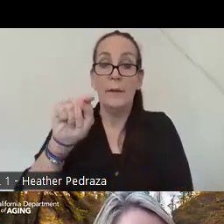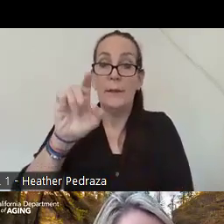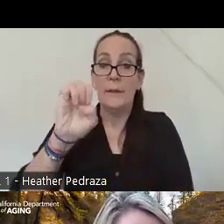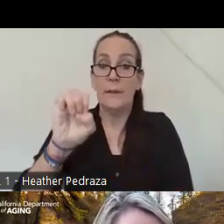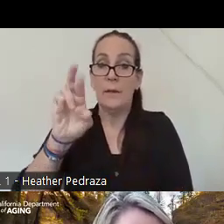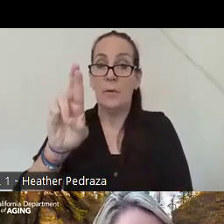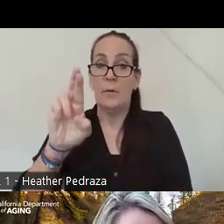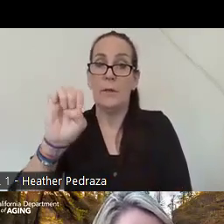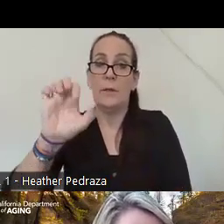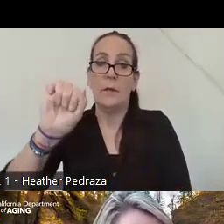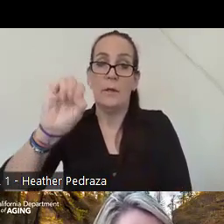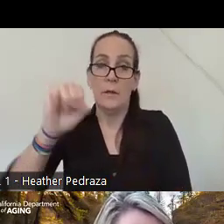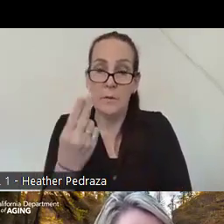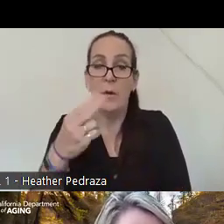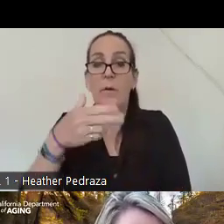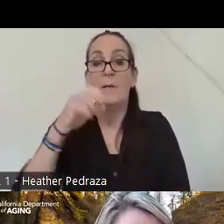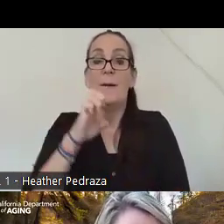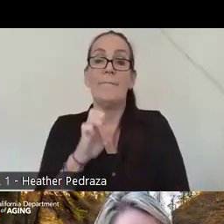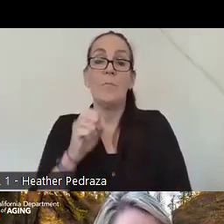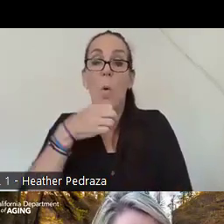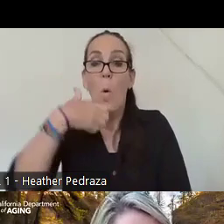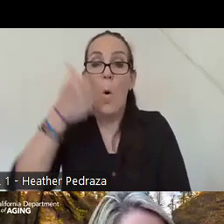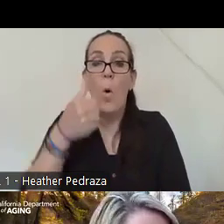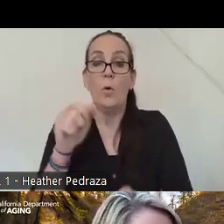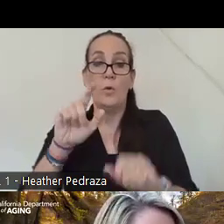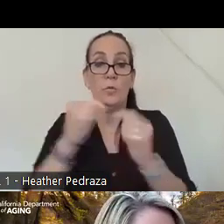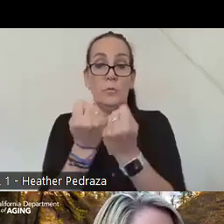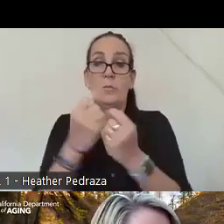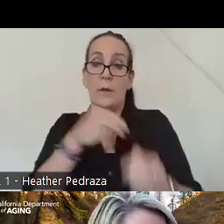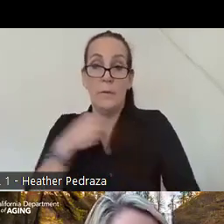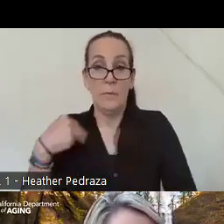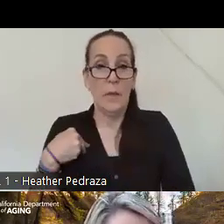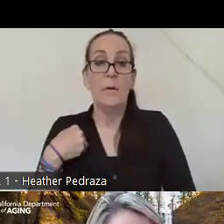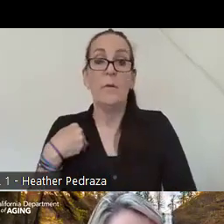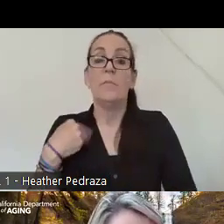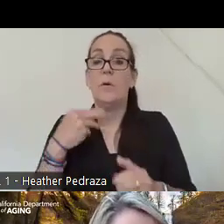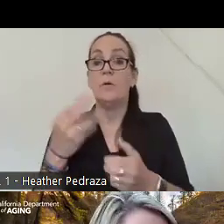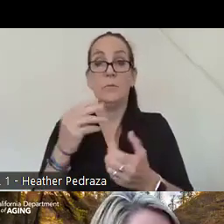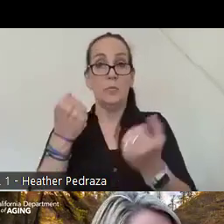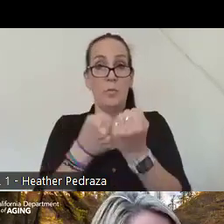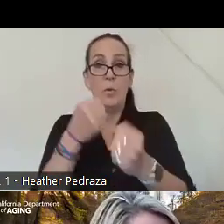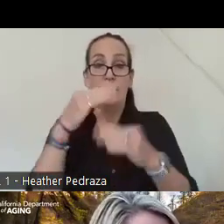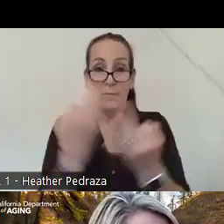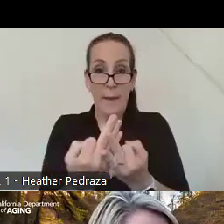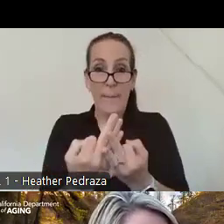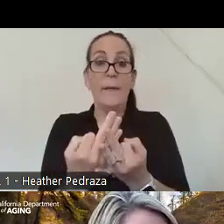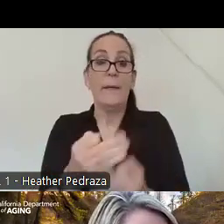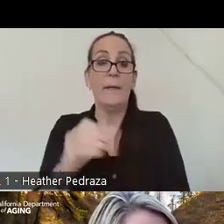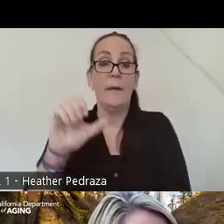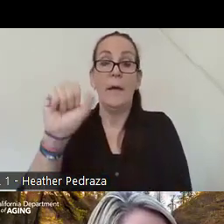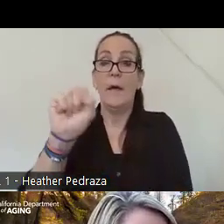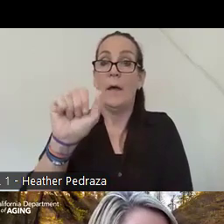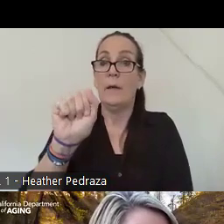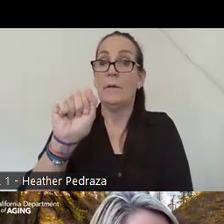a caregiver for her family members and those in her community. Sari T is from Sacramento, and he's both an